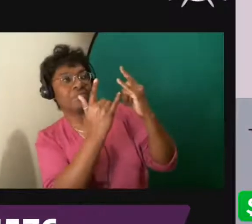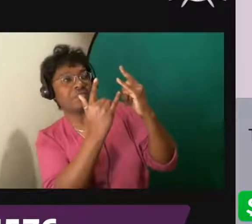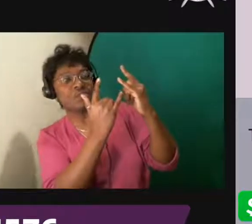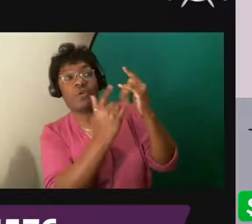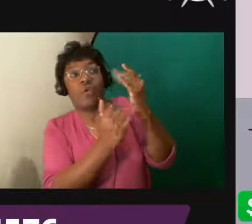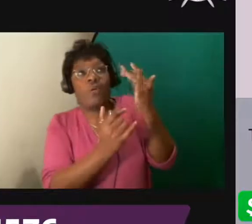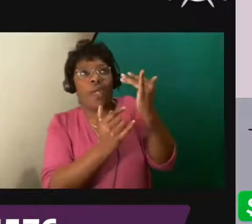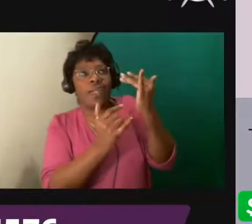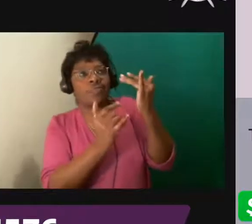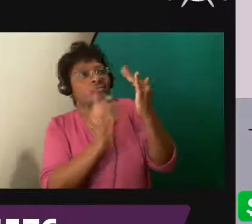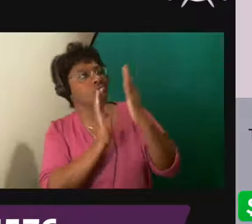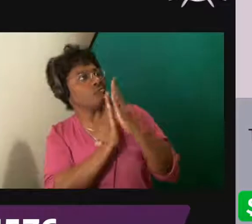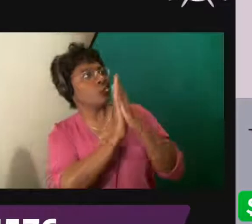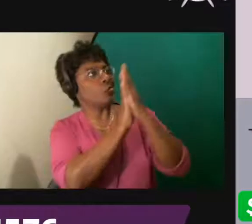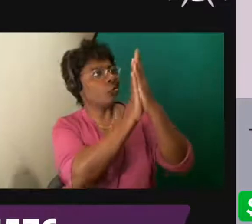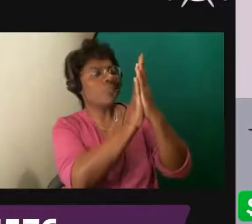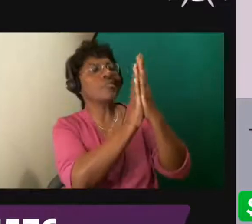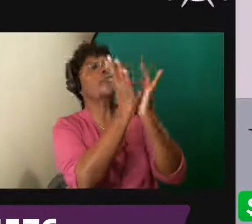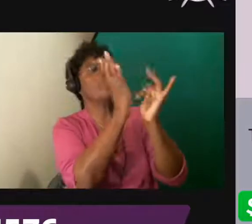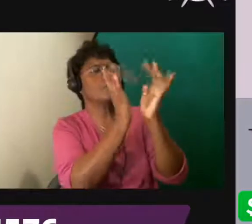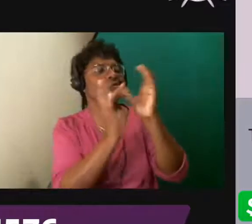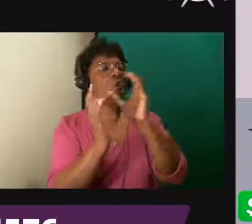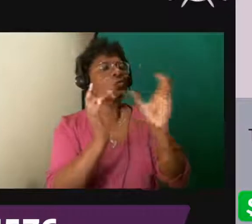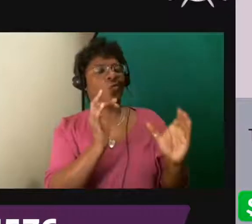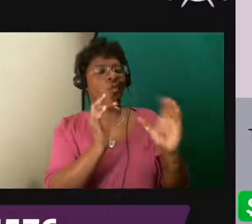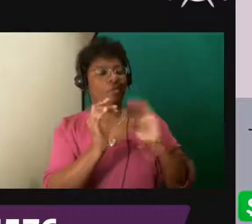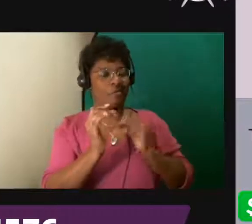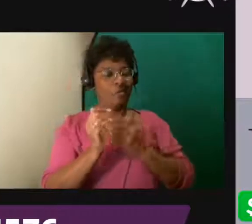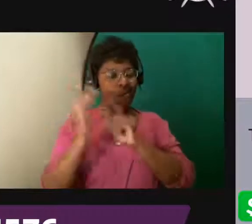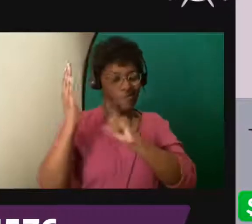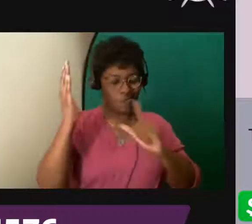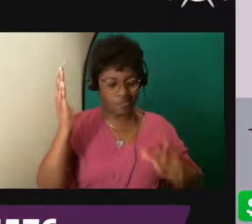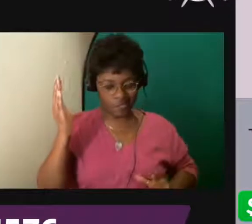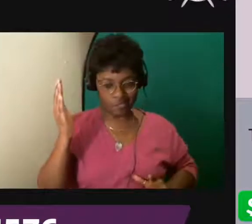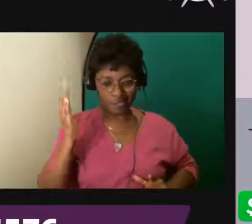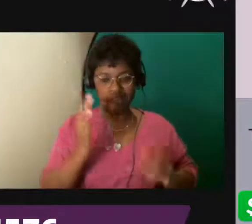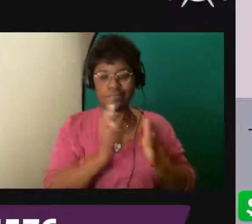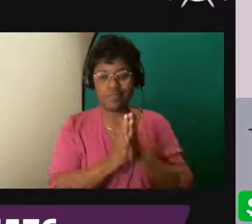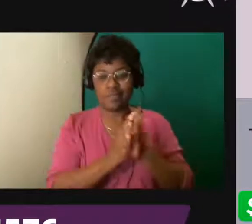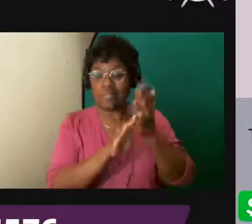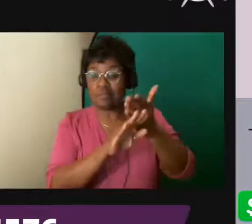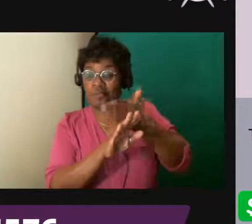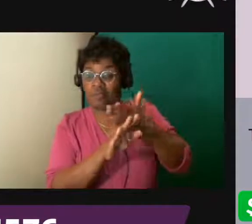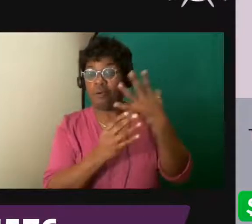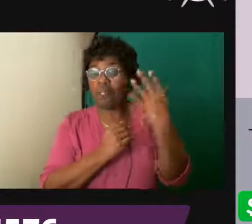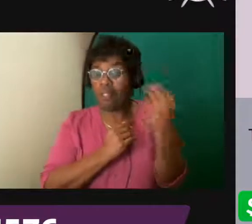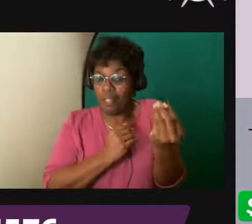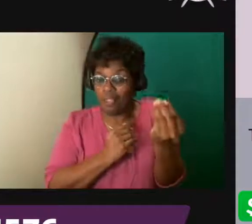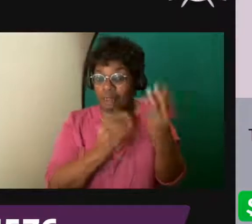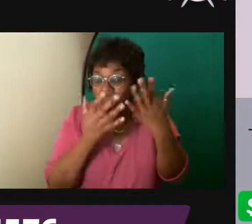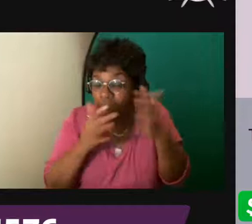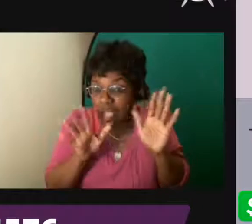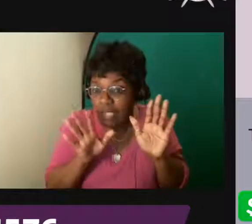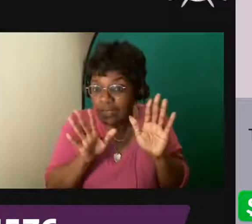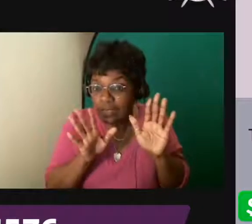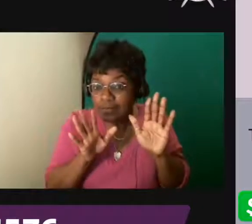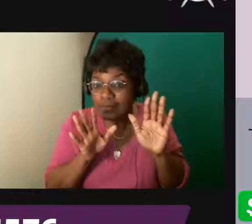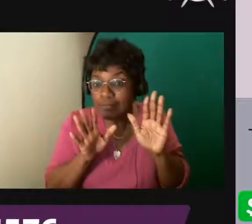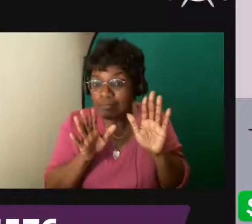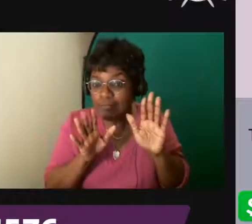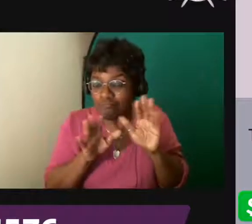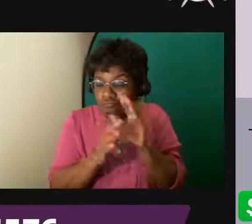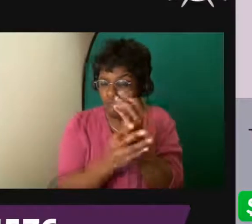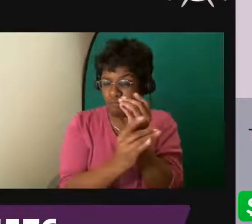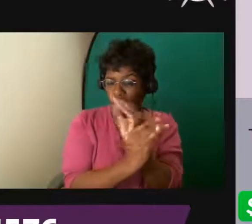Lord. Amen. Listen, before we leave, I know we're about to finish this broadcast,